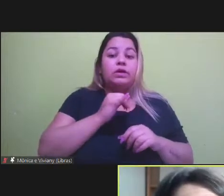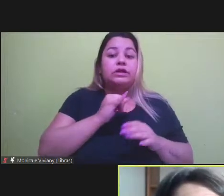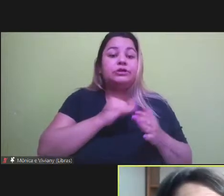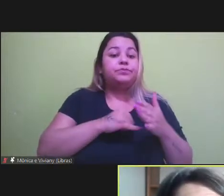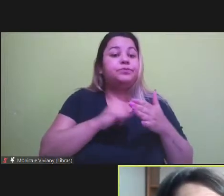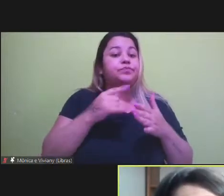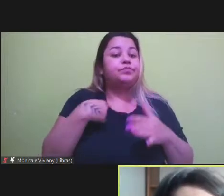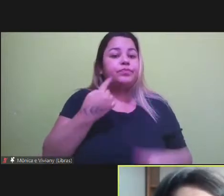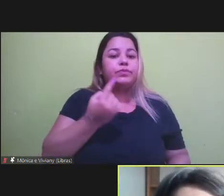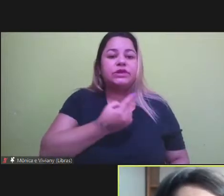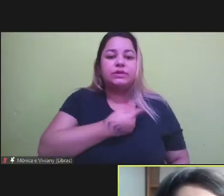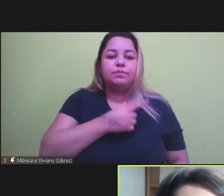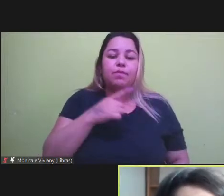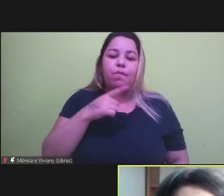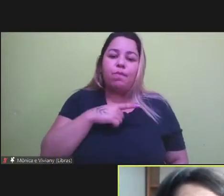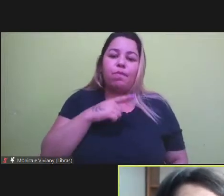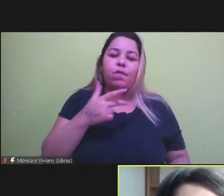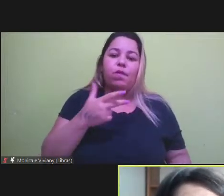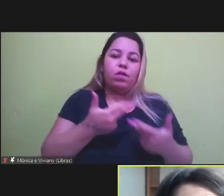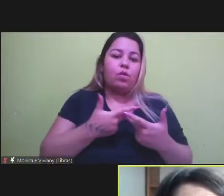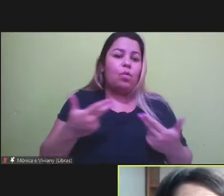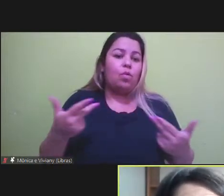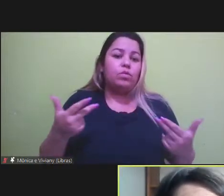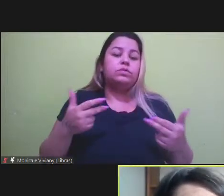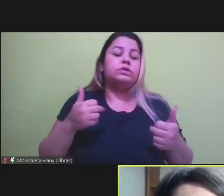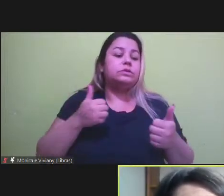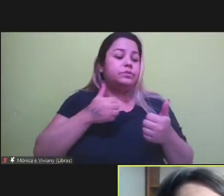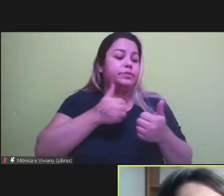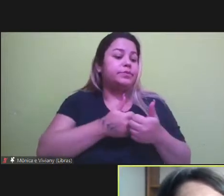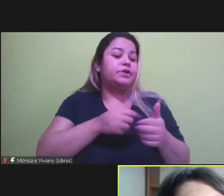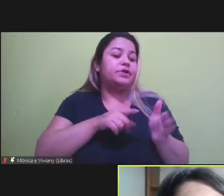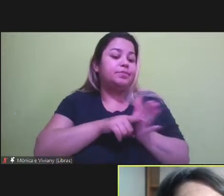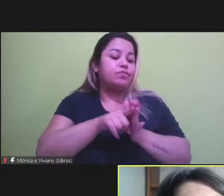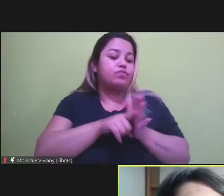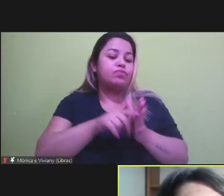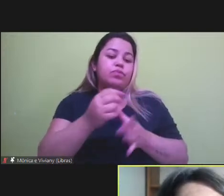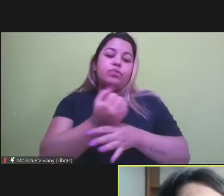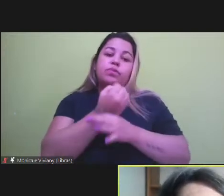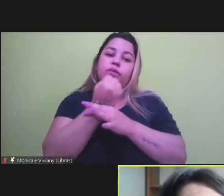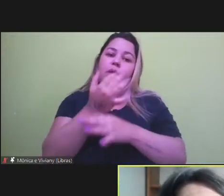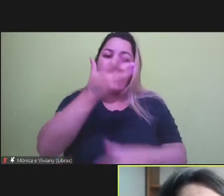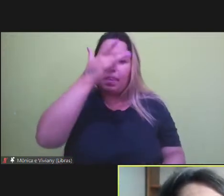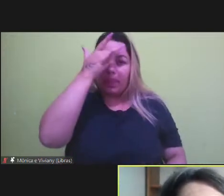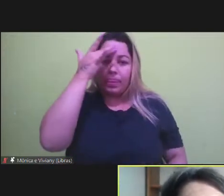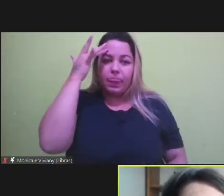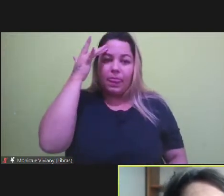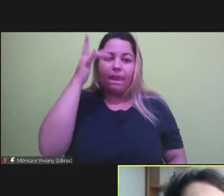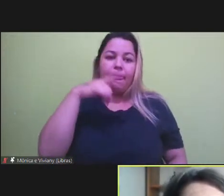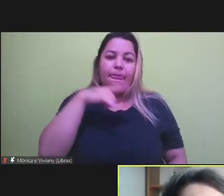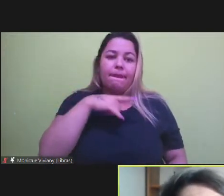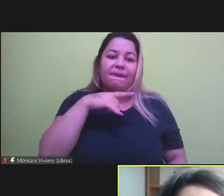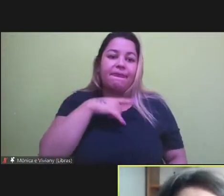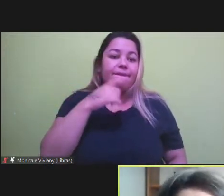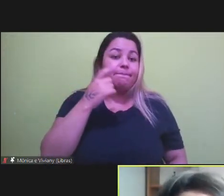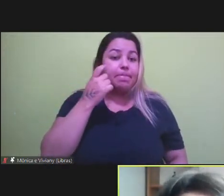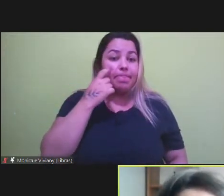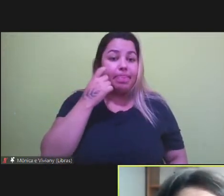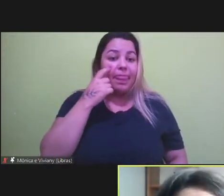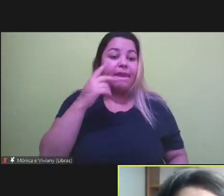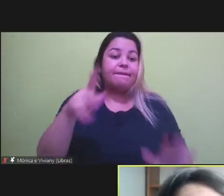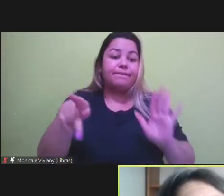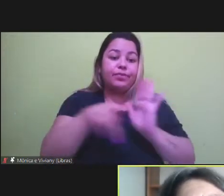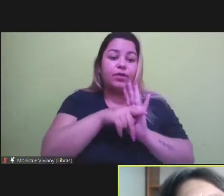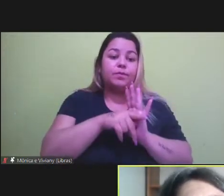said in the exposition. We have idea that some follow-ups, monitorings, and supports from people that we have